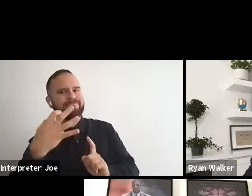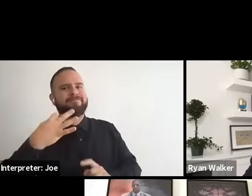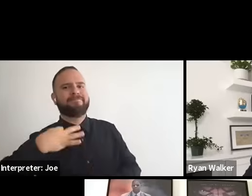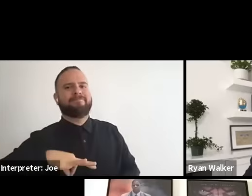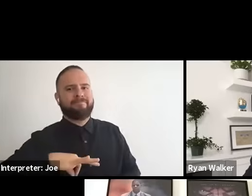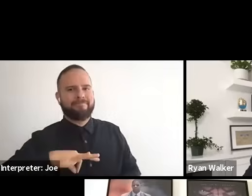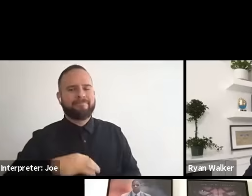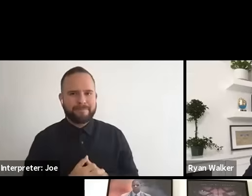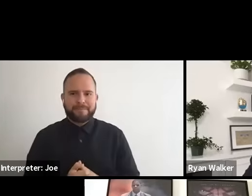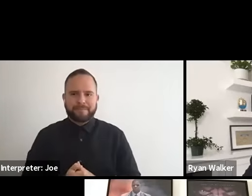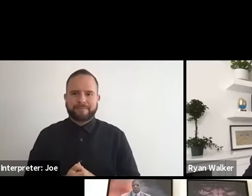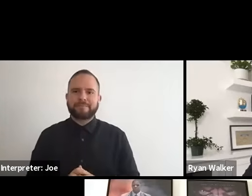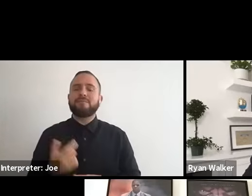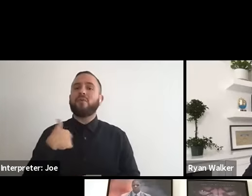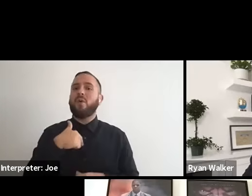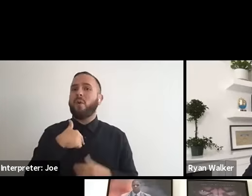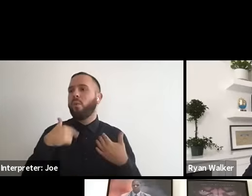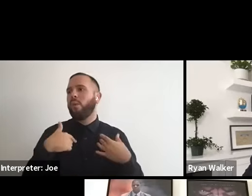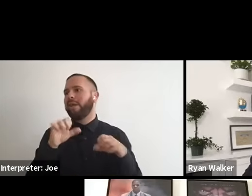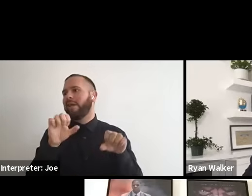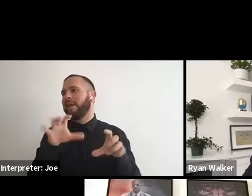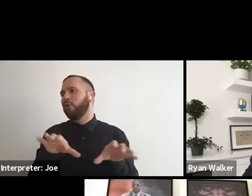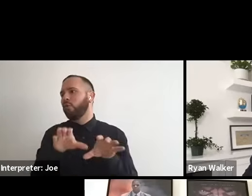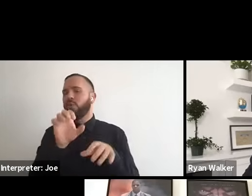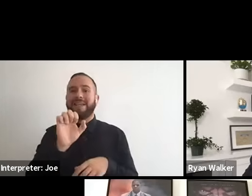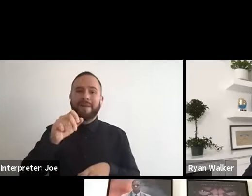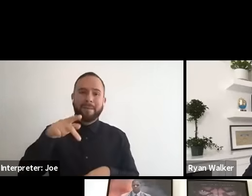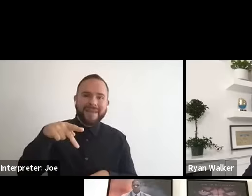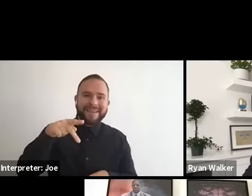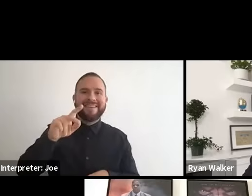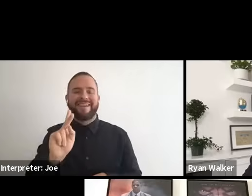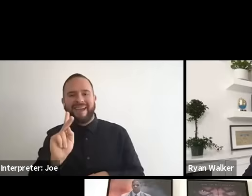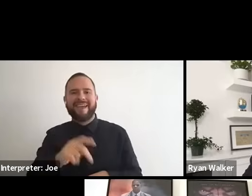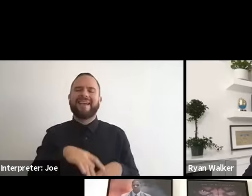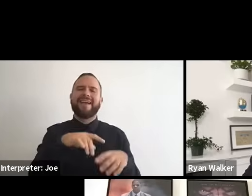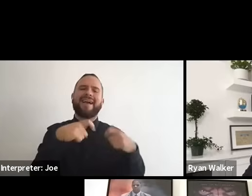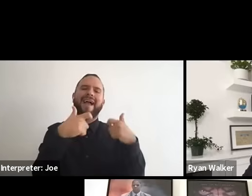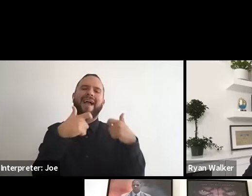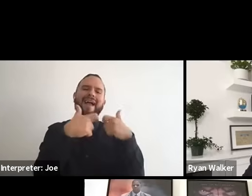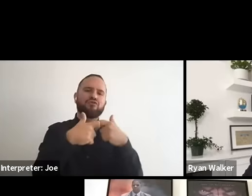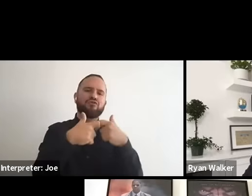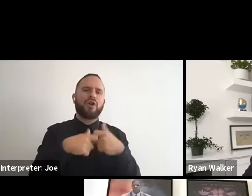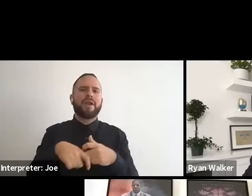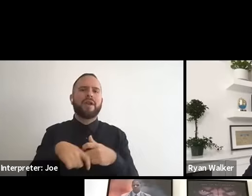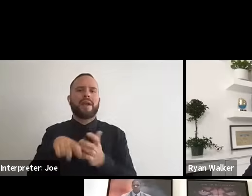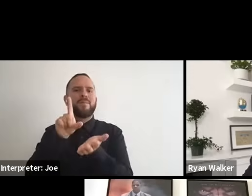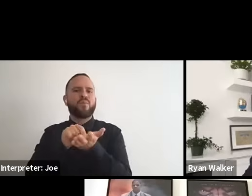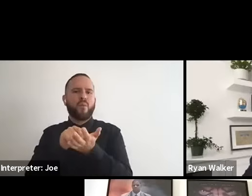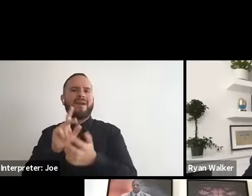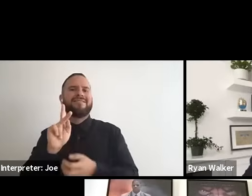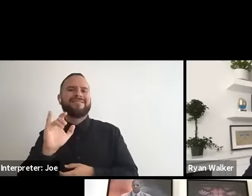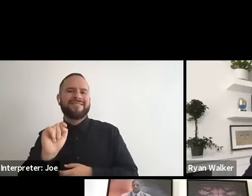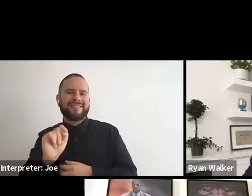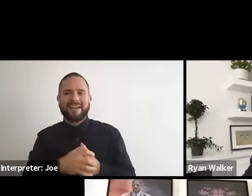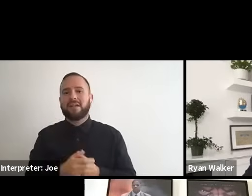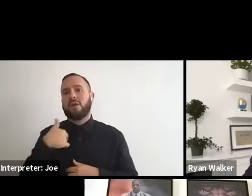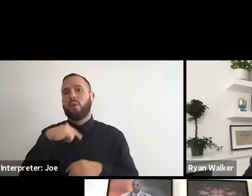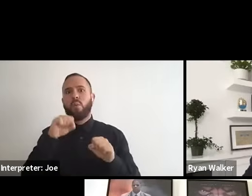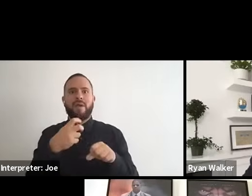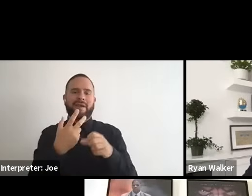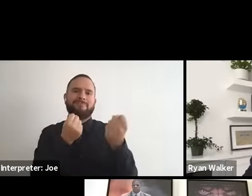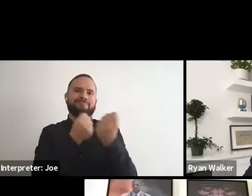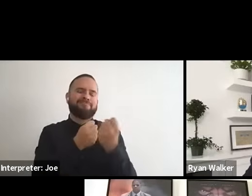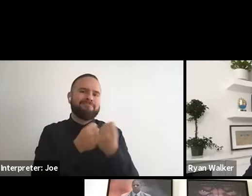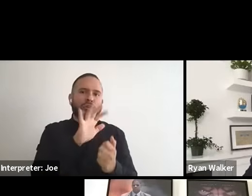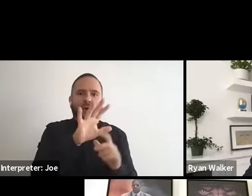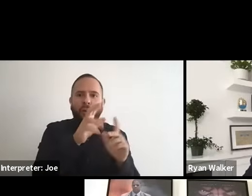EPK, an electronic press kit, that, just kind of adds to the materials that your agent or your manager are using. I think in terms of how we